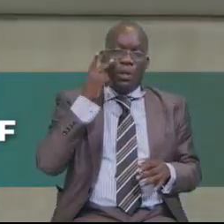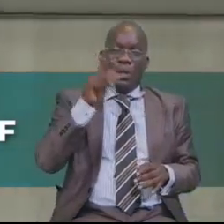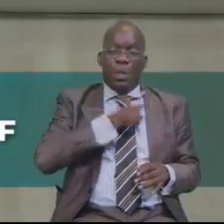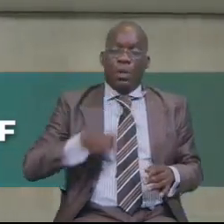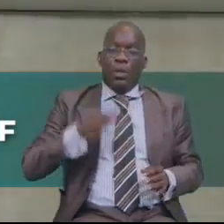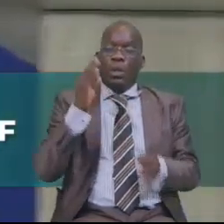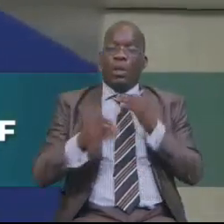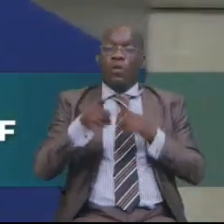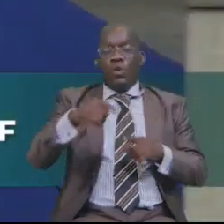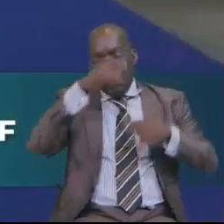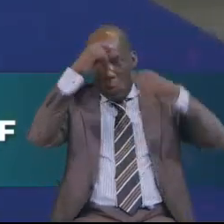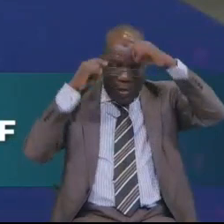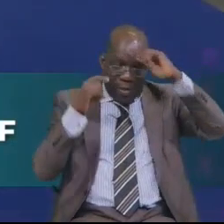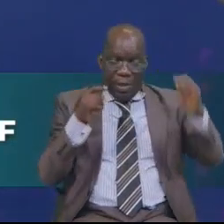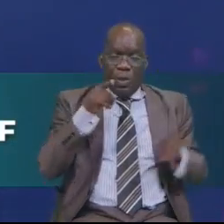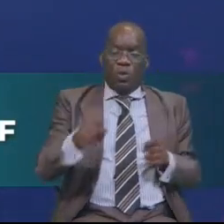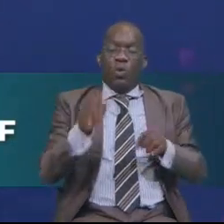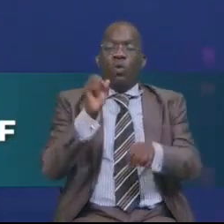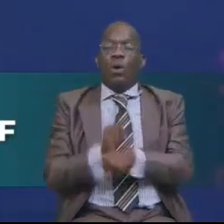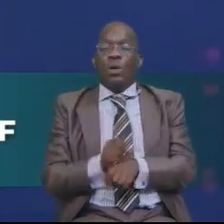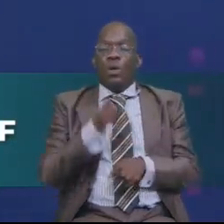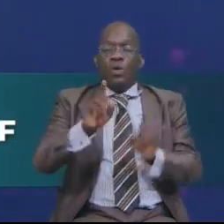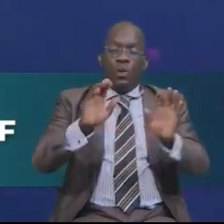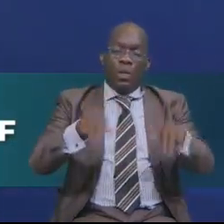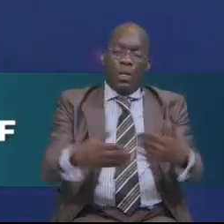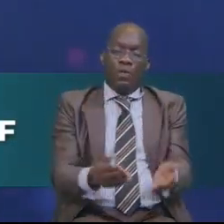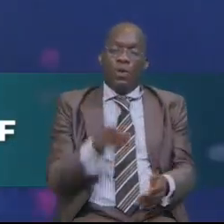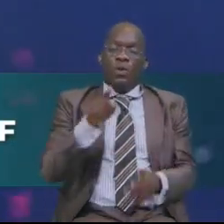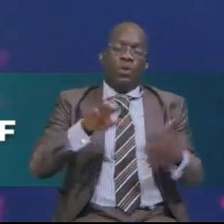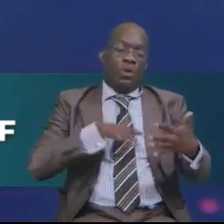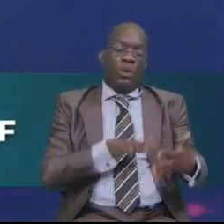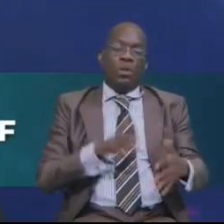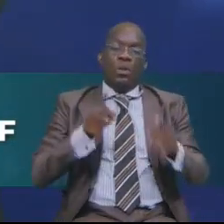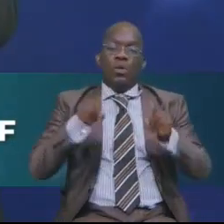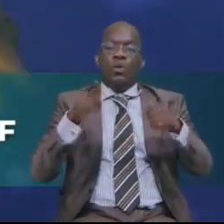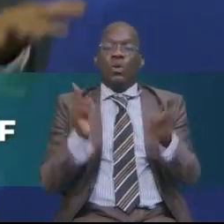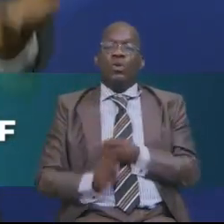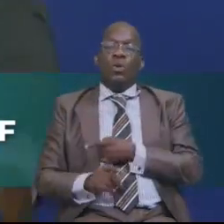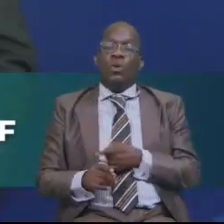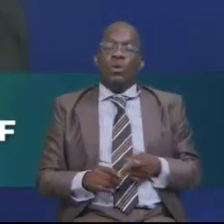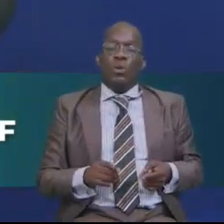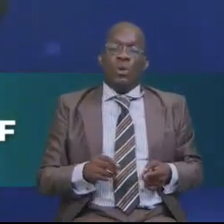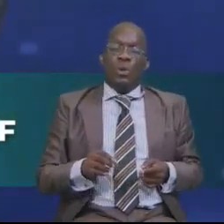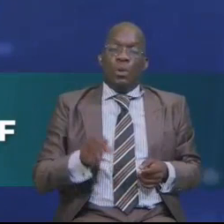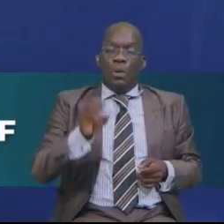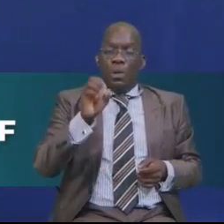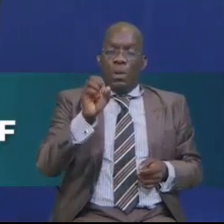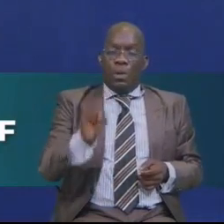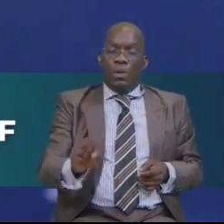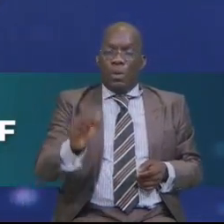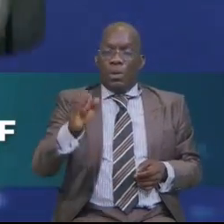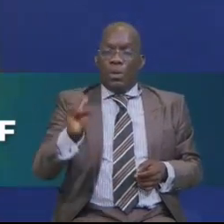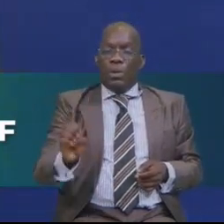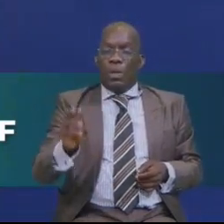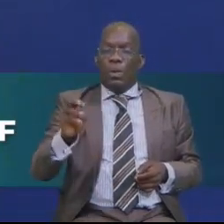you cultivate, if you give, if you study, if you go to seminary, and then you come back and you labor